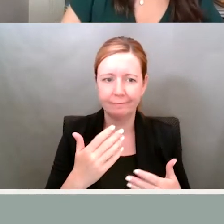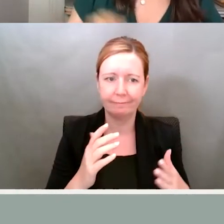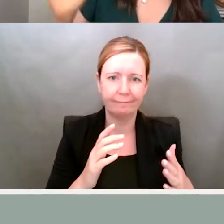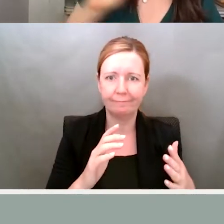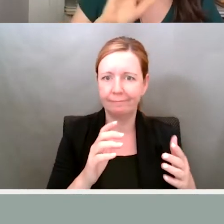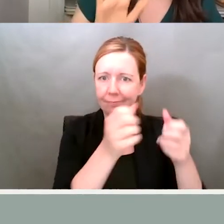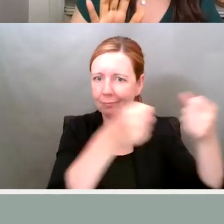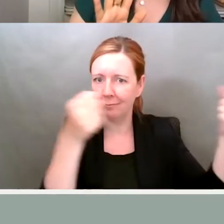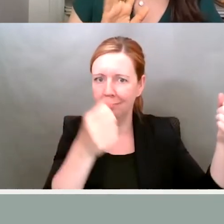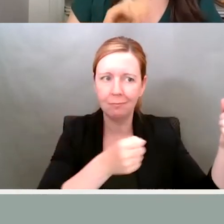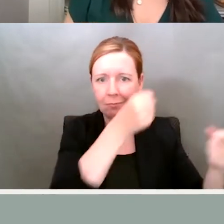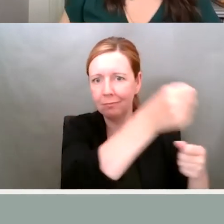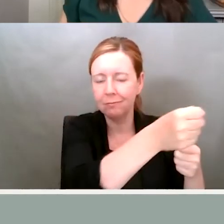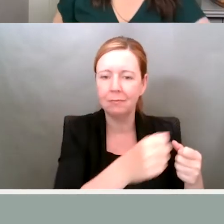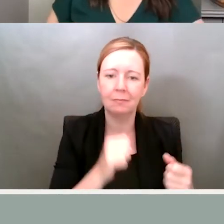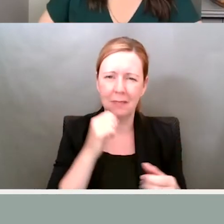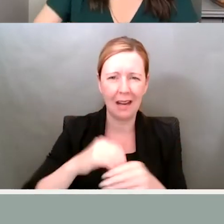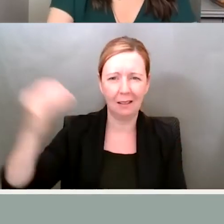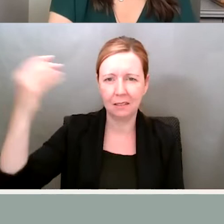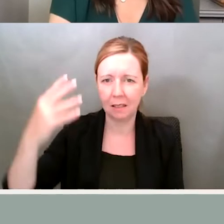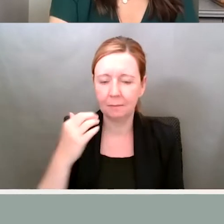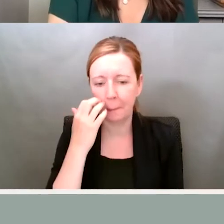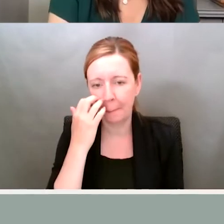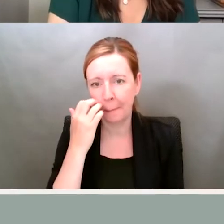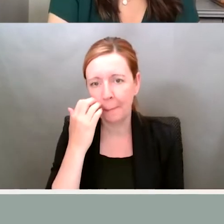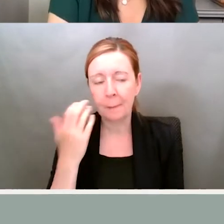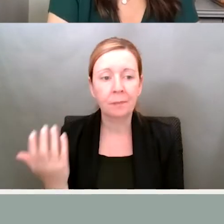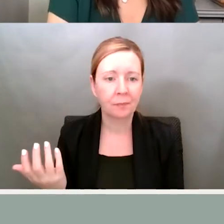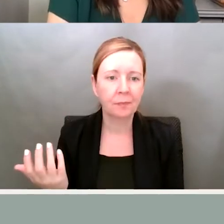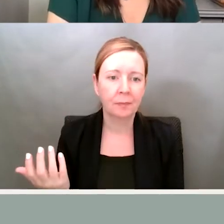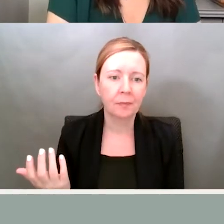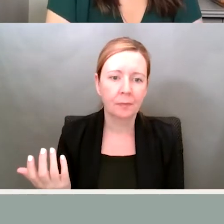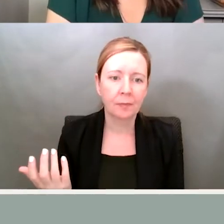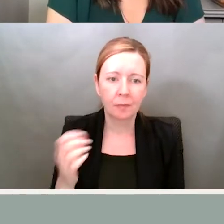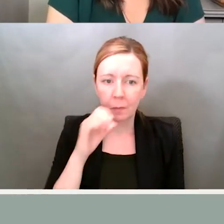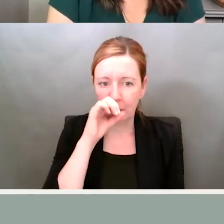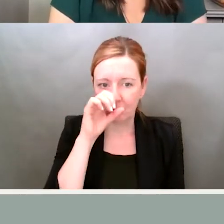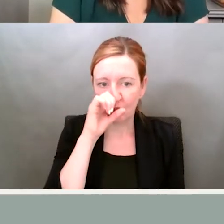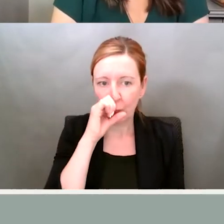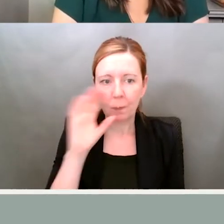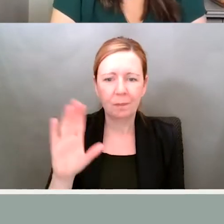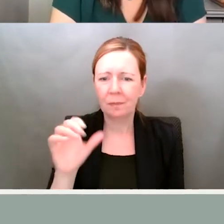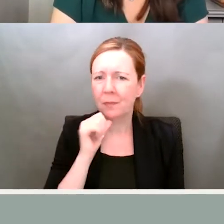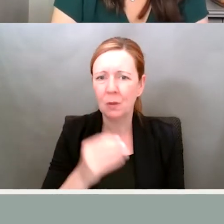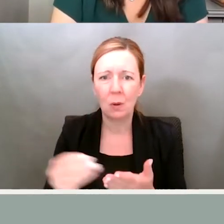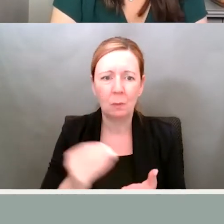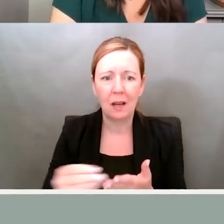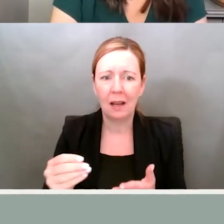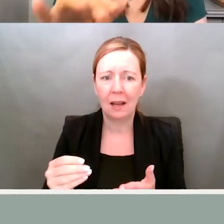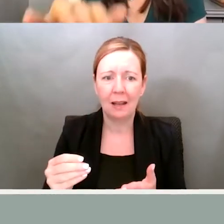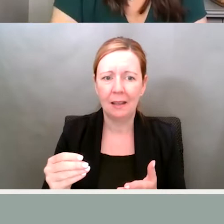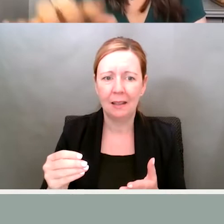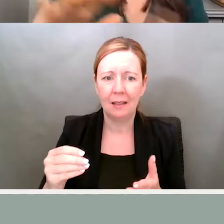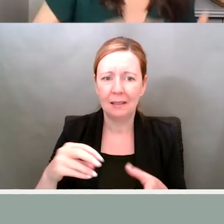pantry or out of the sun. And of course, Please don't buy spices out of bulk bins.